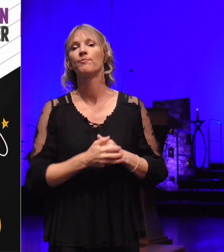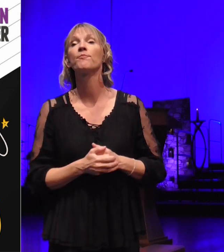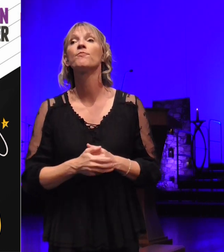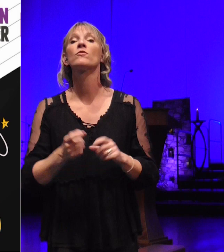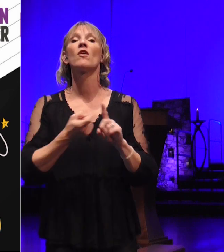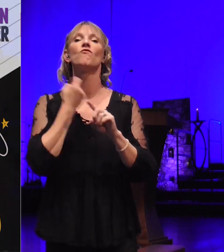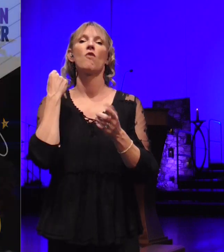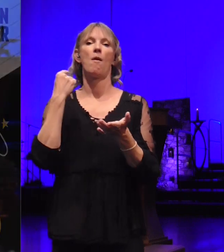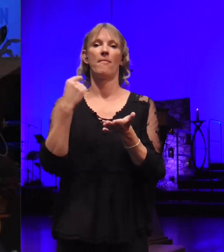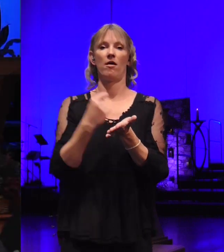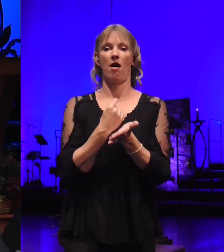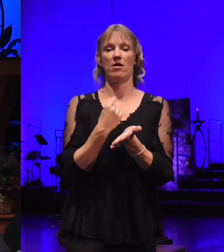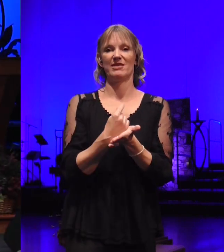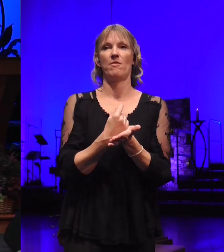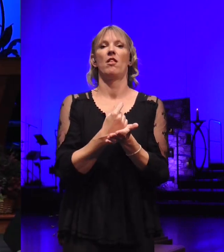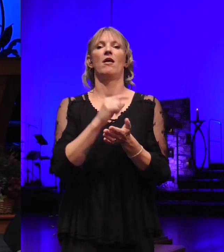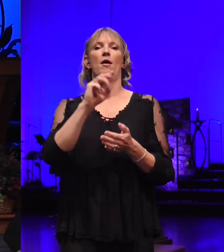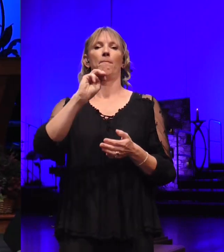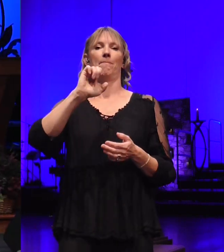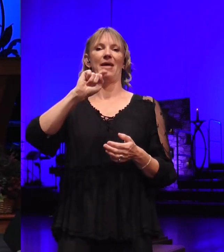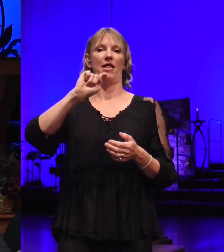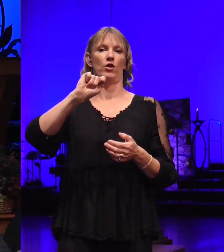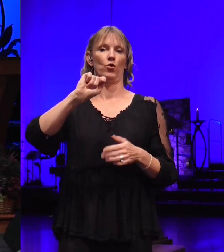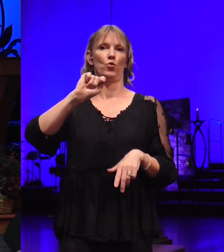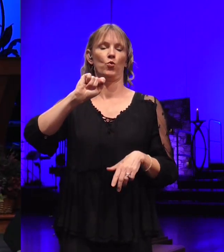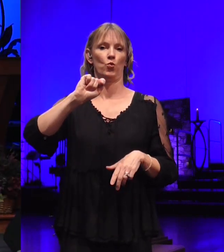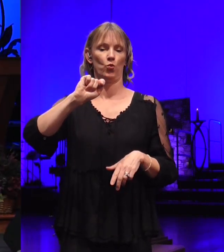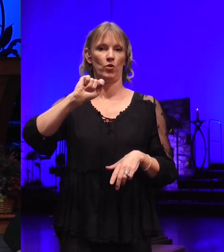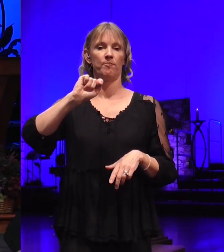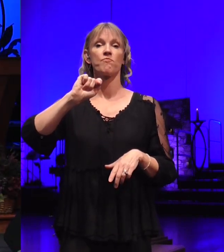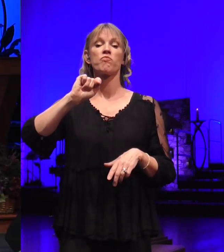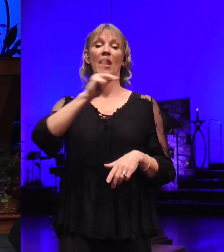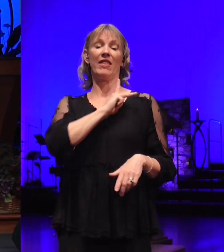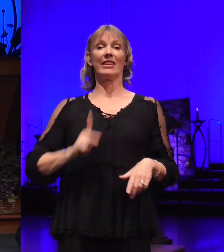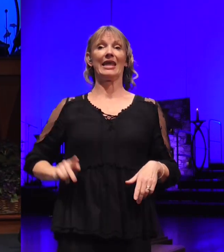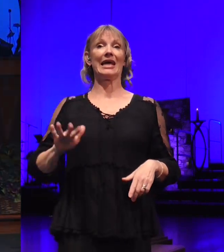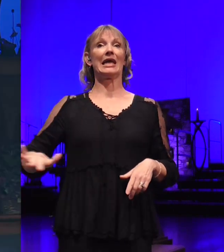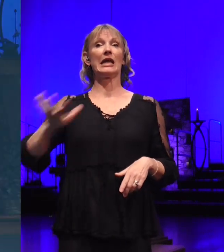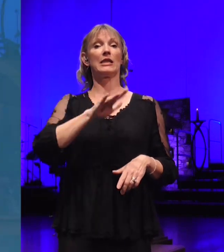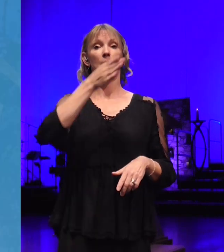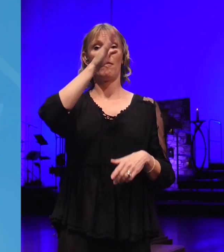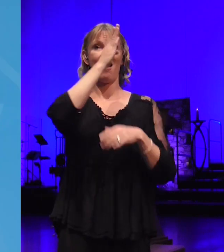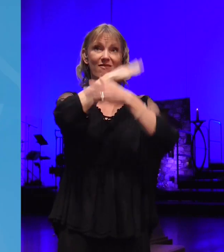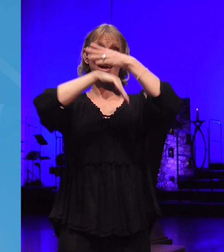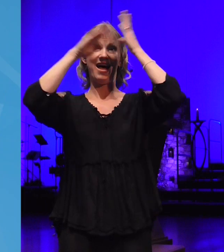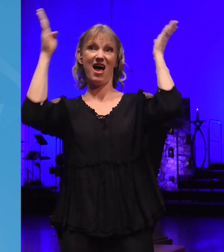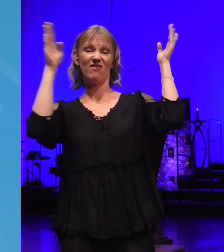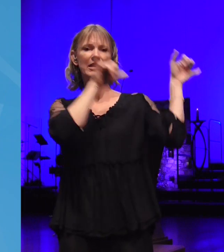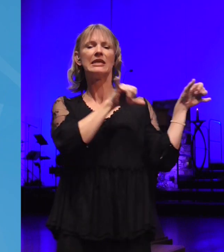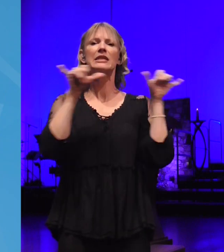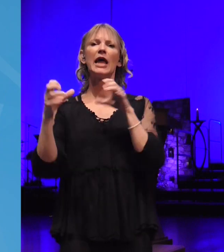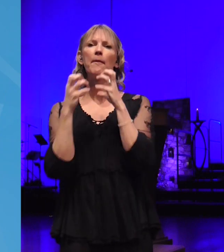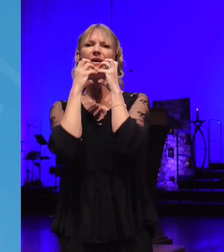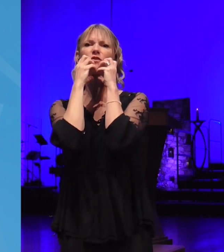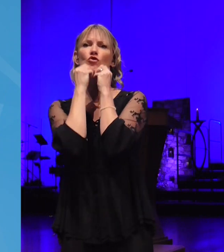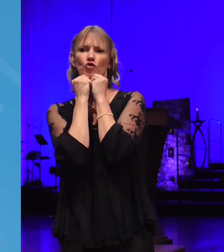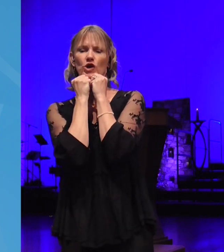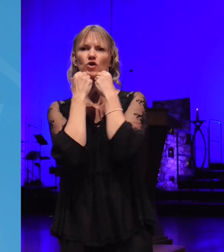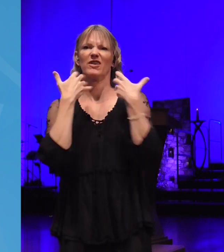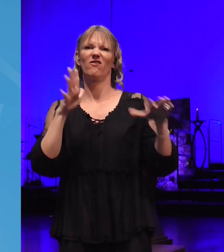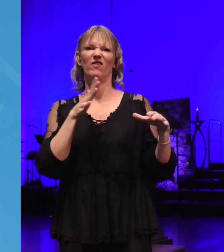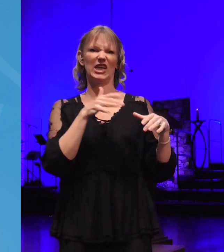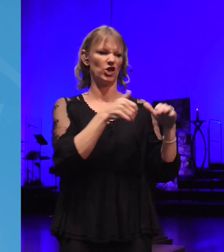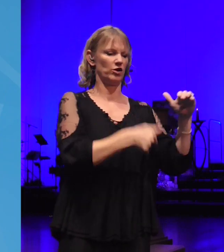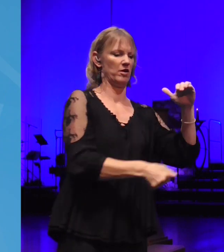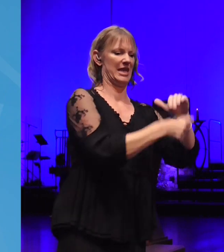From the Gospel of Matthew. The kingdom of heaven is like a treasure that had been